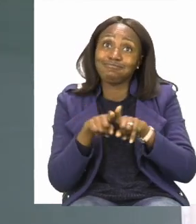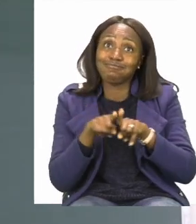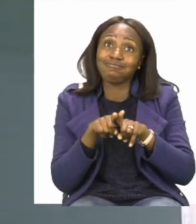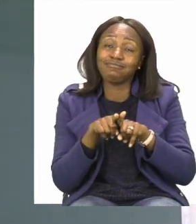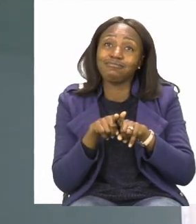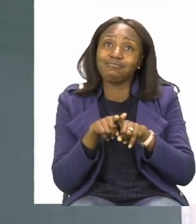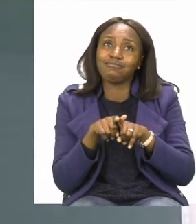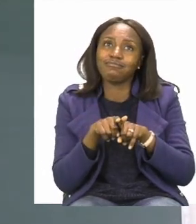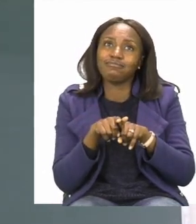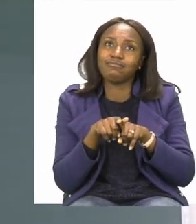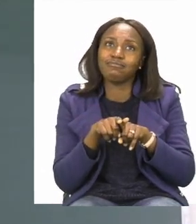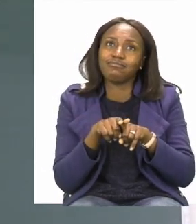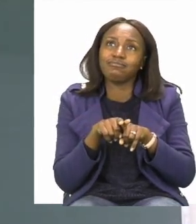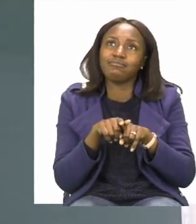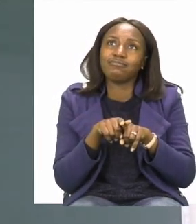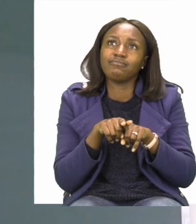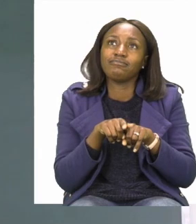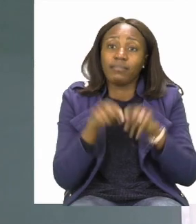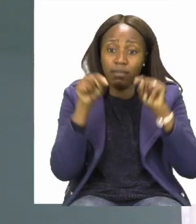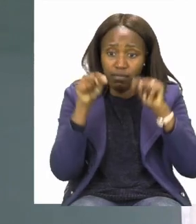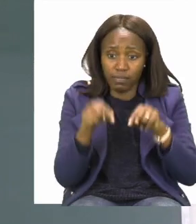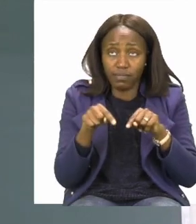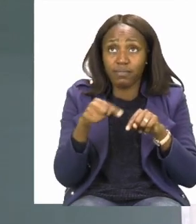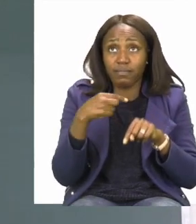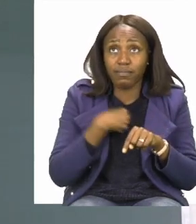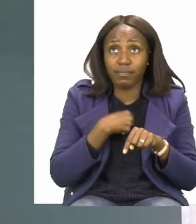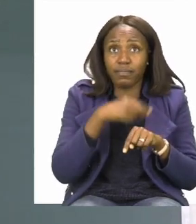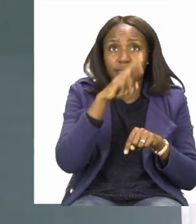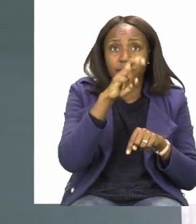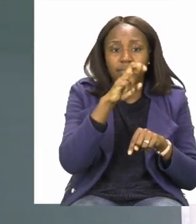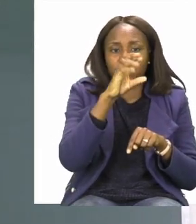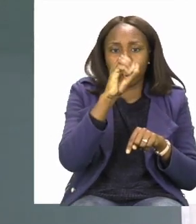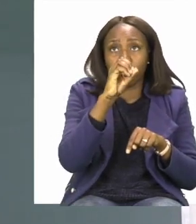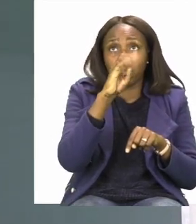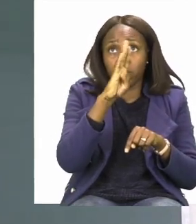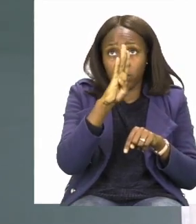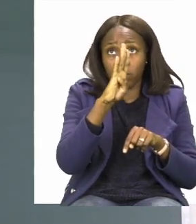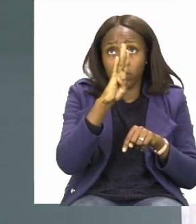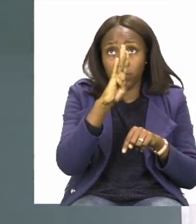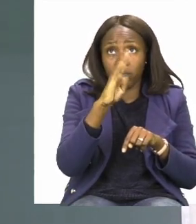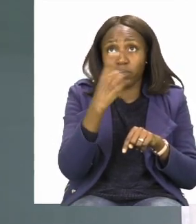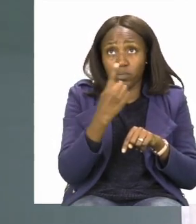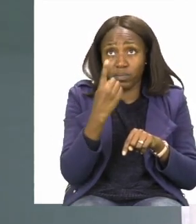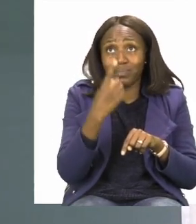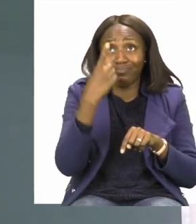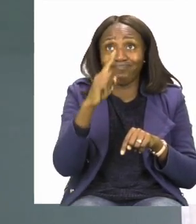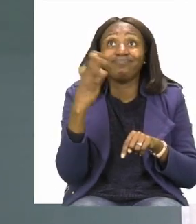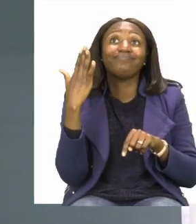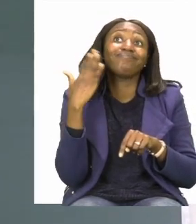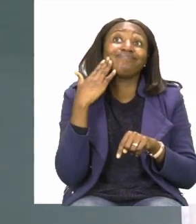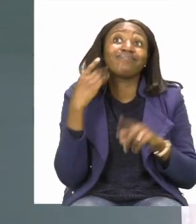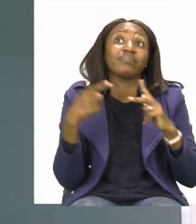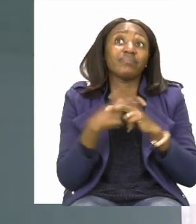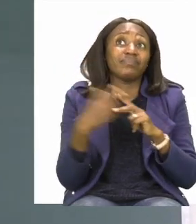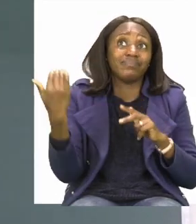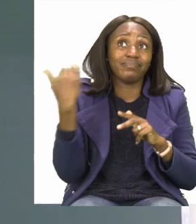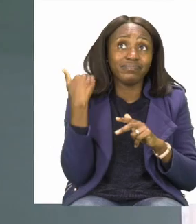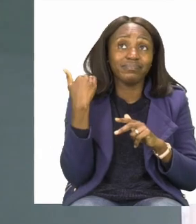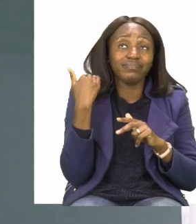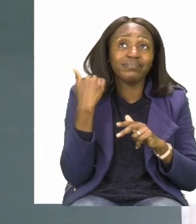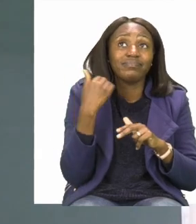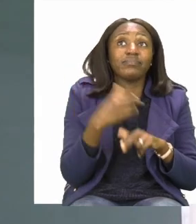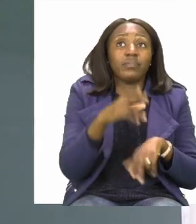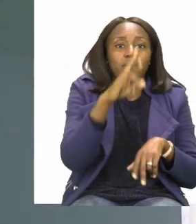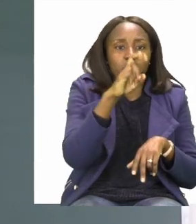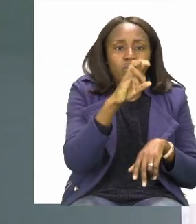We say, I robbed a bank. Now, the word that we were